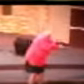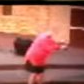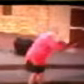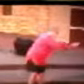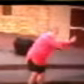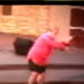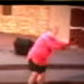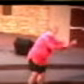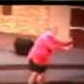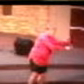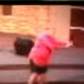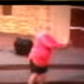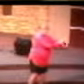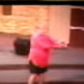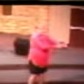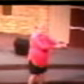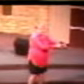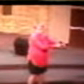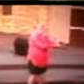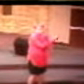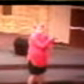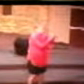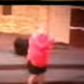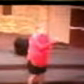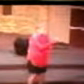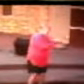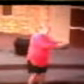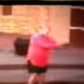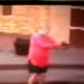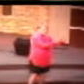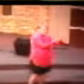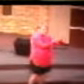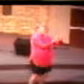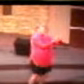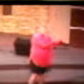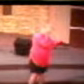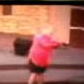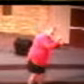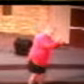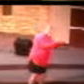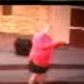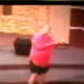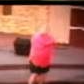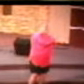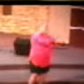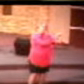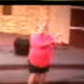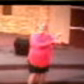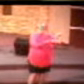lengths to find ways around Samaria, right?